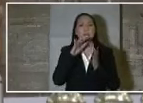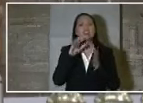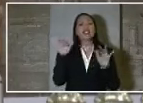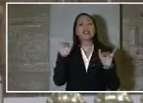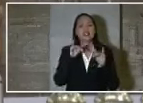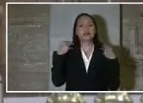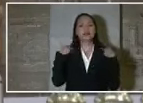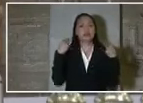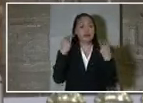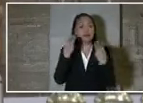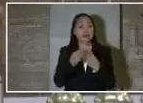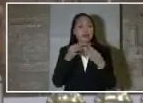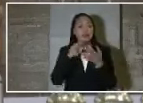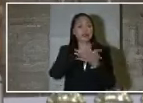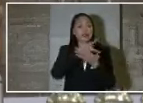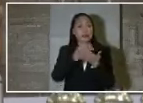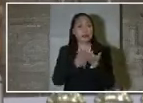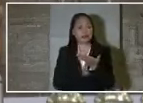co-members,